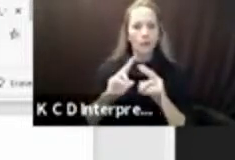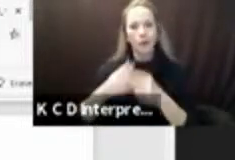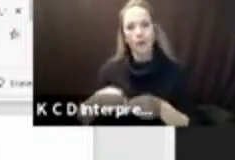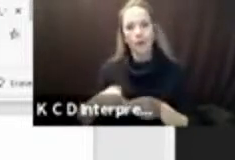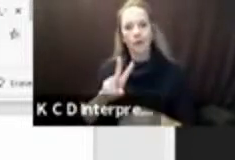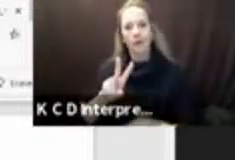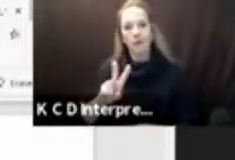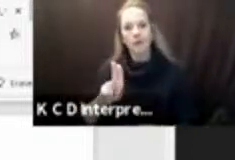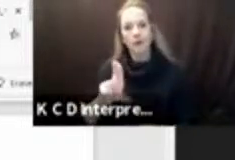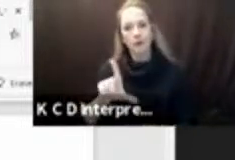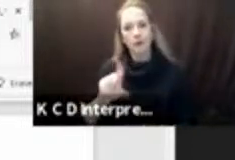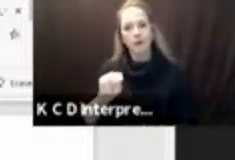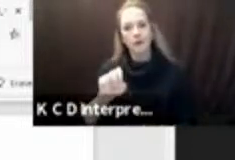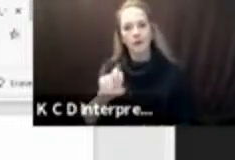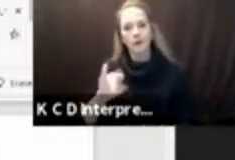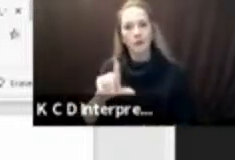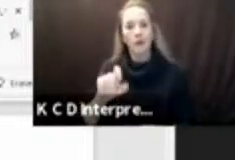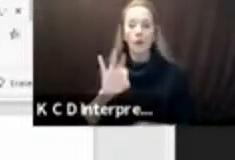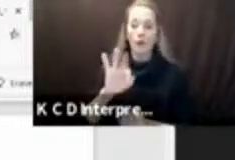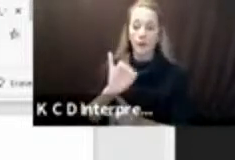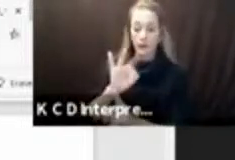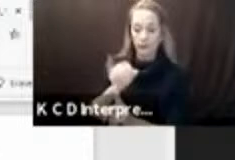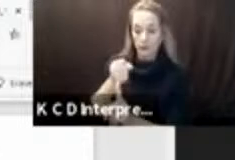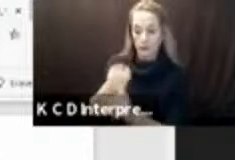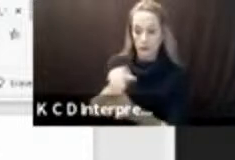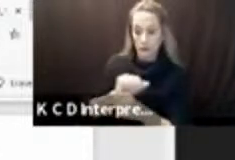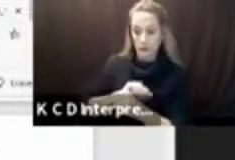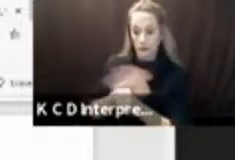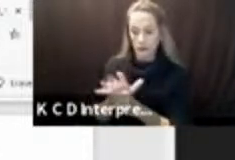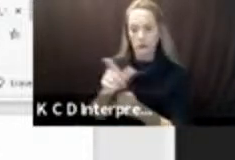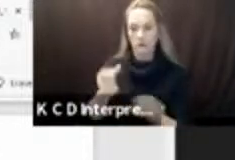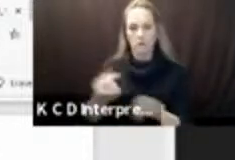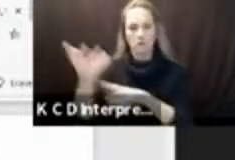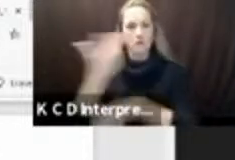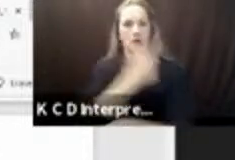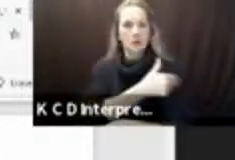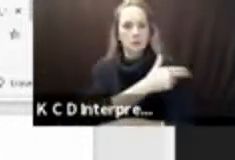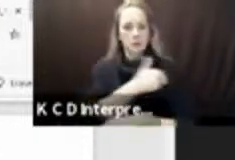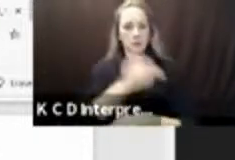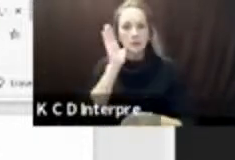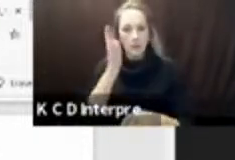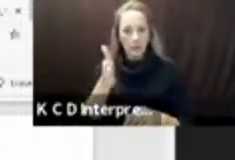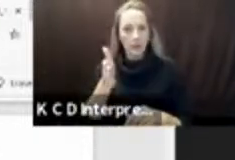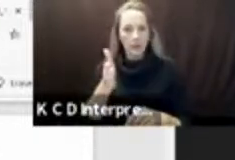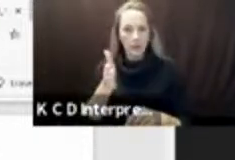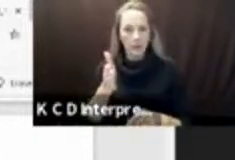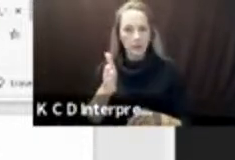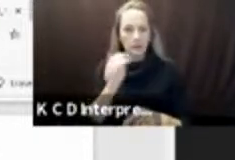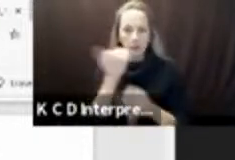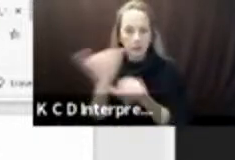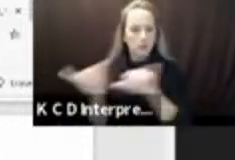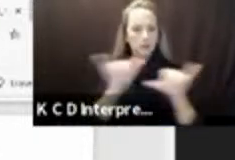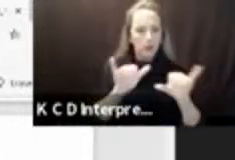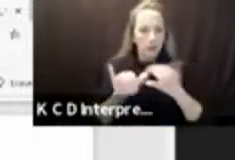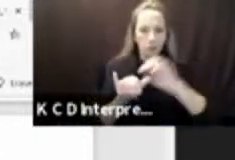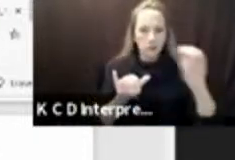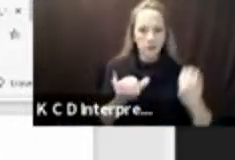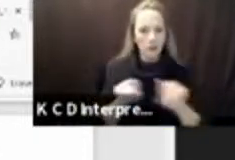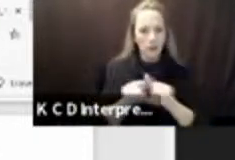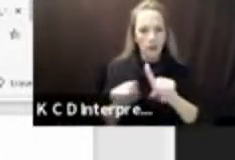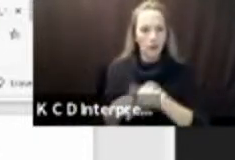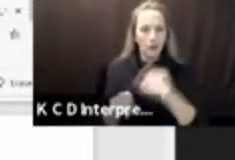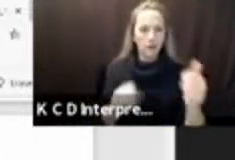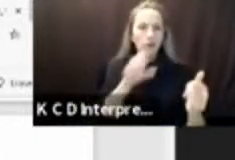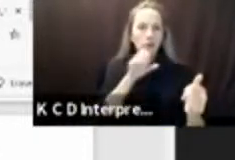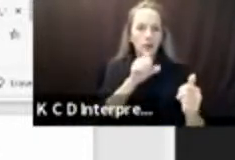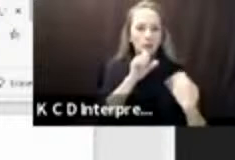to be hospitalized are not being diagnosed at the same rate. And that is, when we look at the